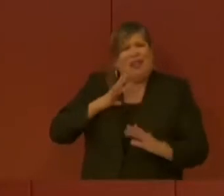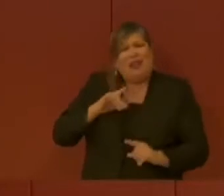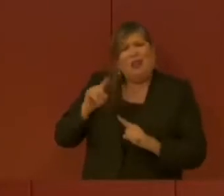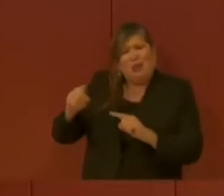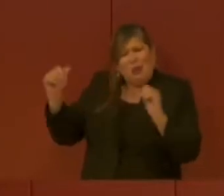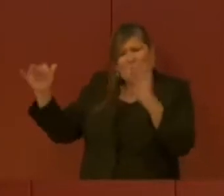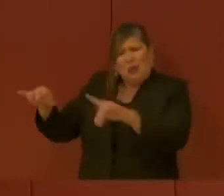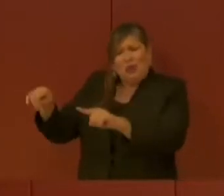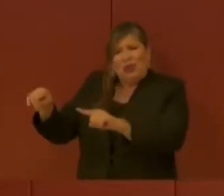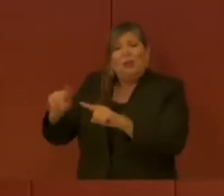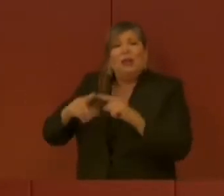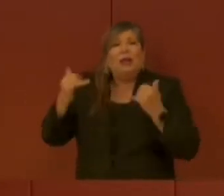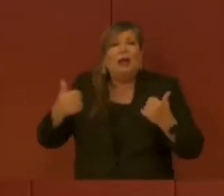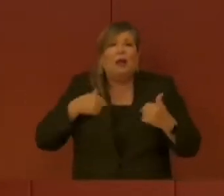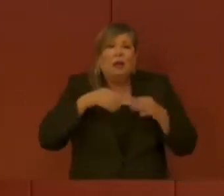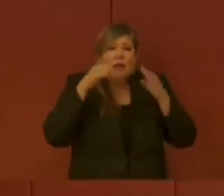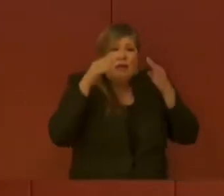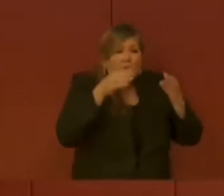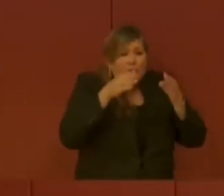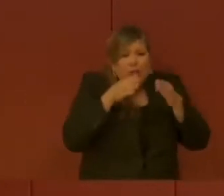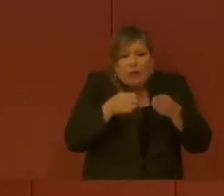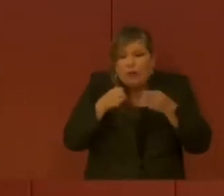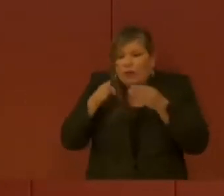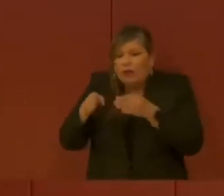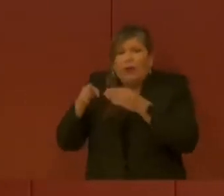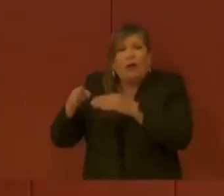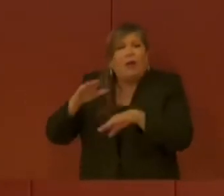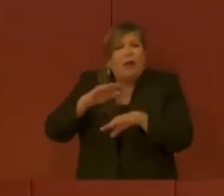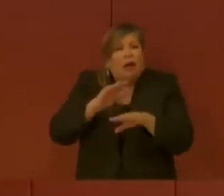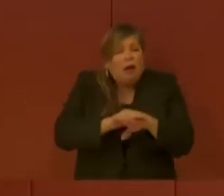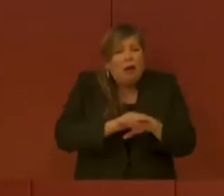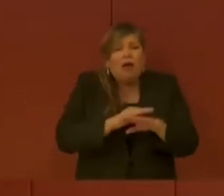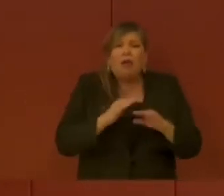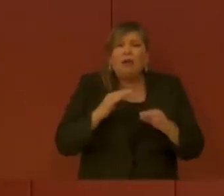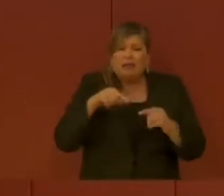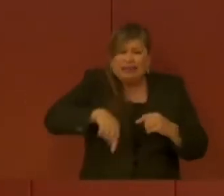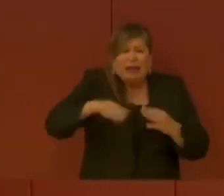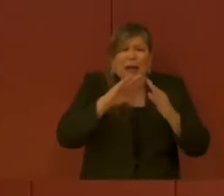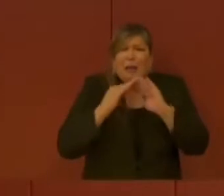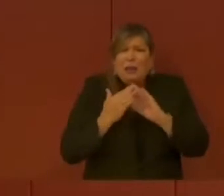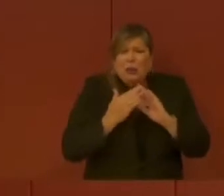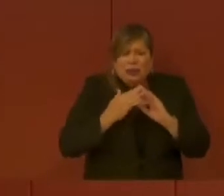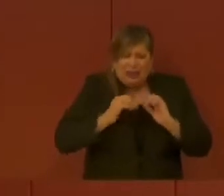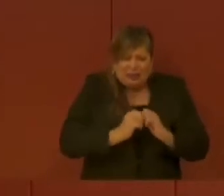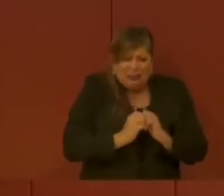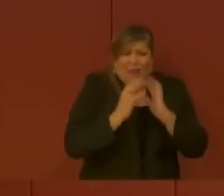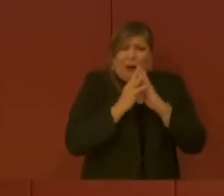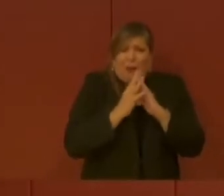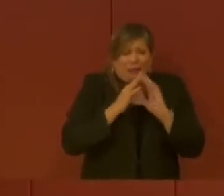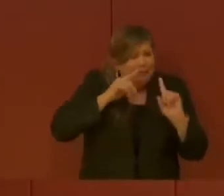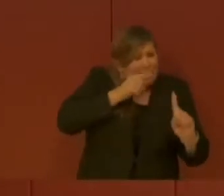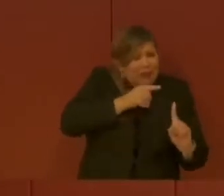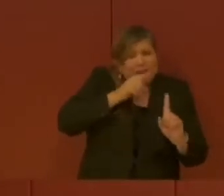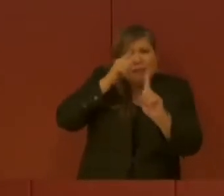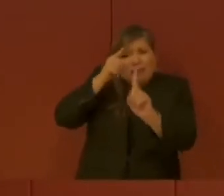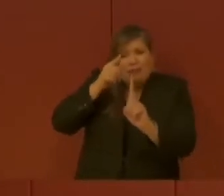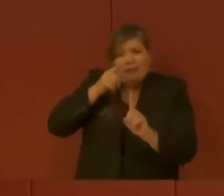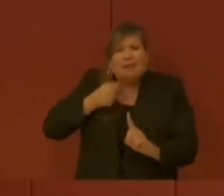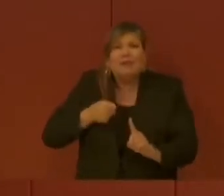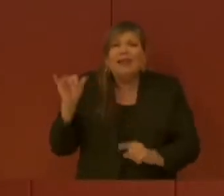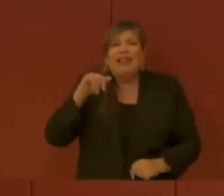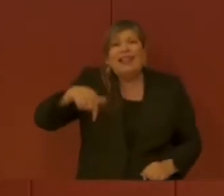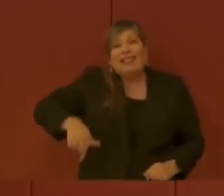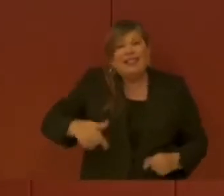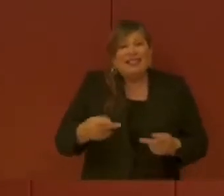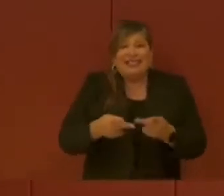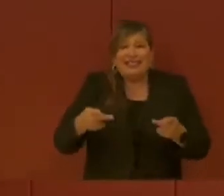hit, disproportionately impacted by this pandemic, with pop-up sites, with sites like this, an OptumServe